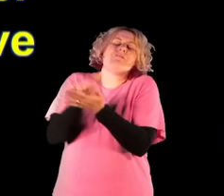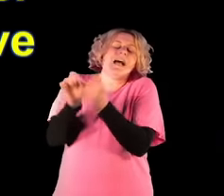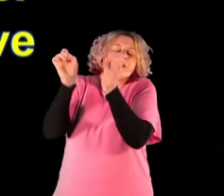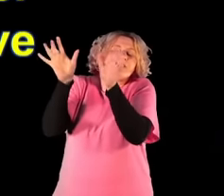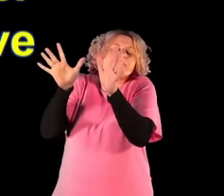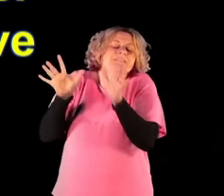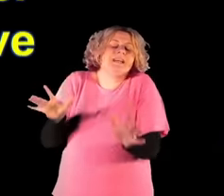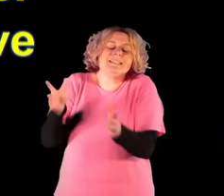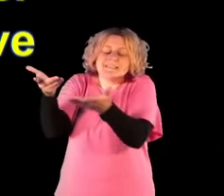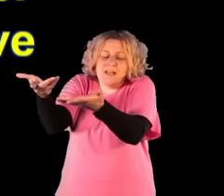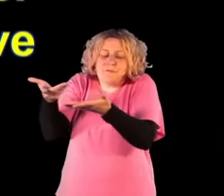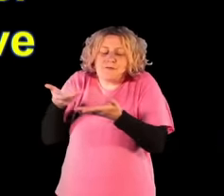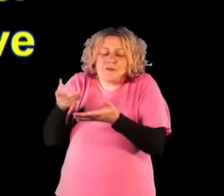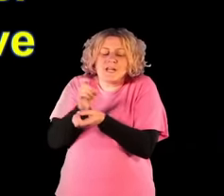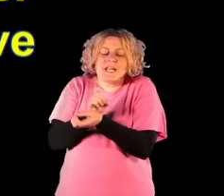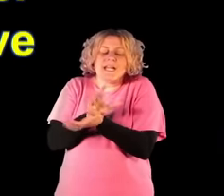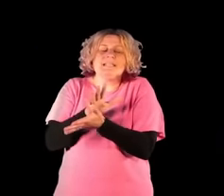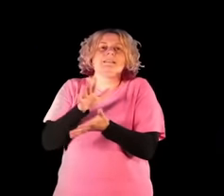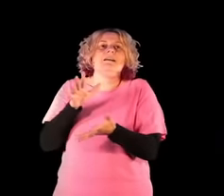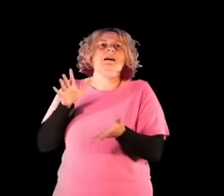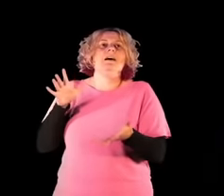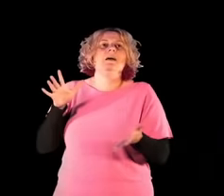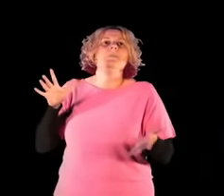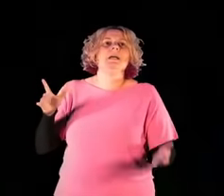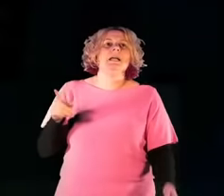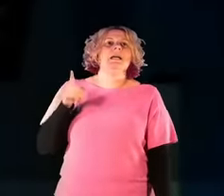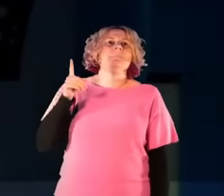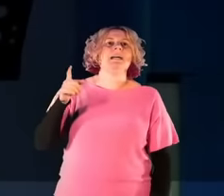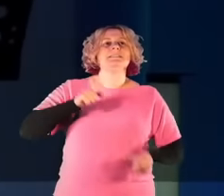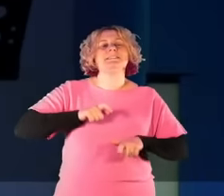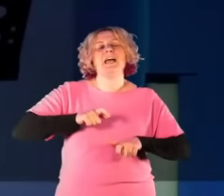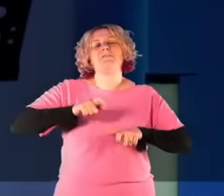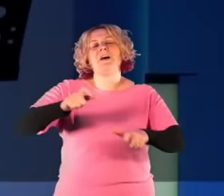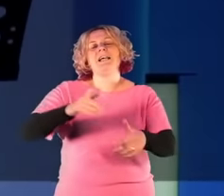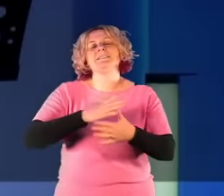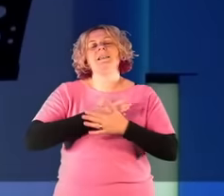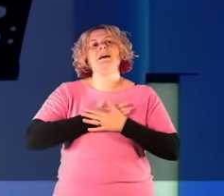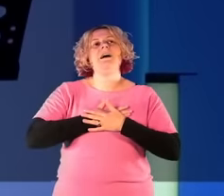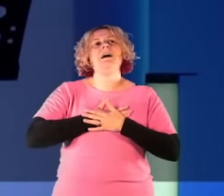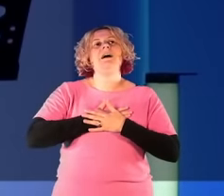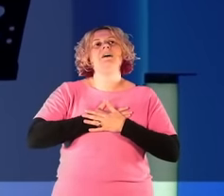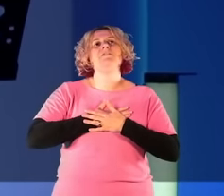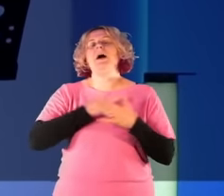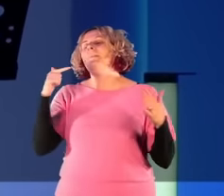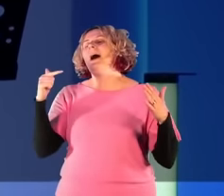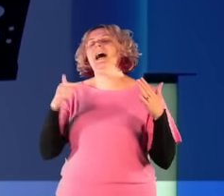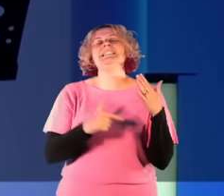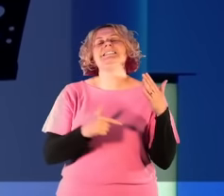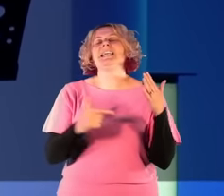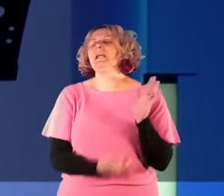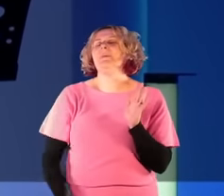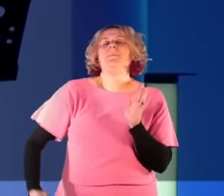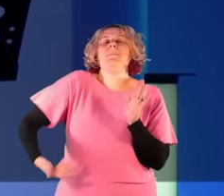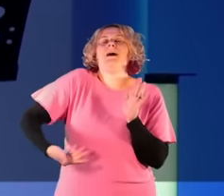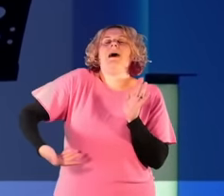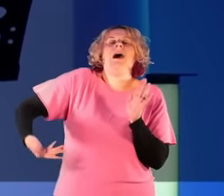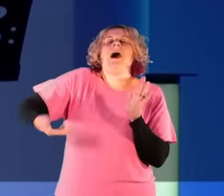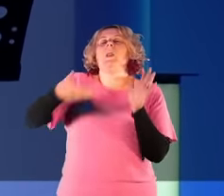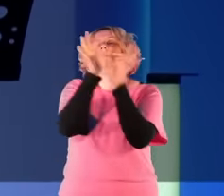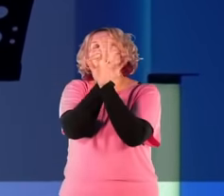my righteousness and freedom, my steadfast love, my deep